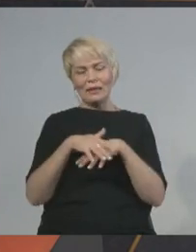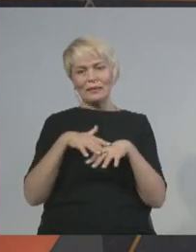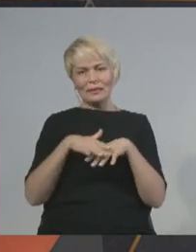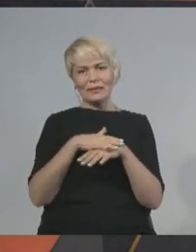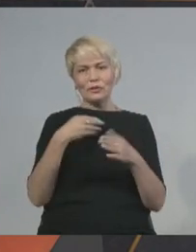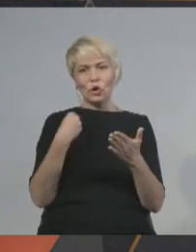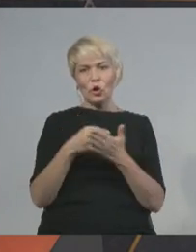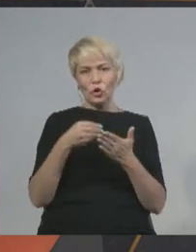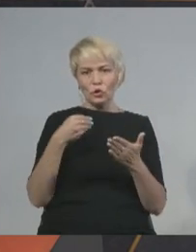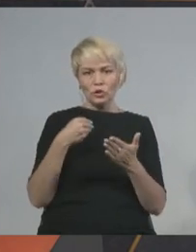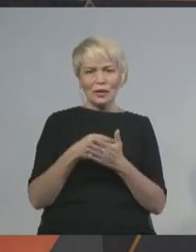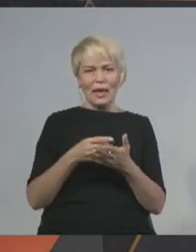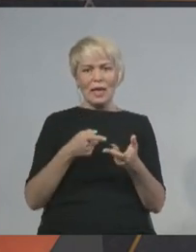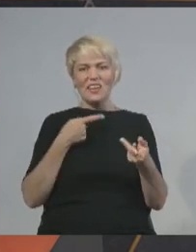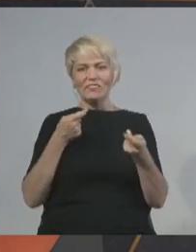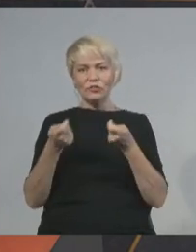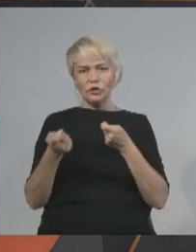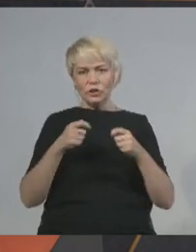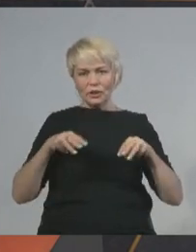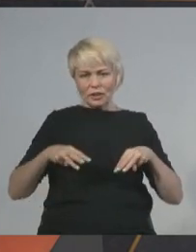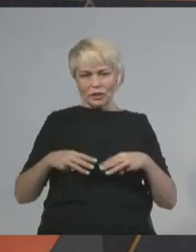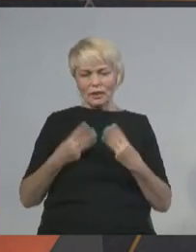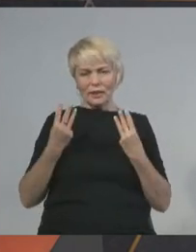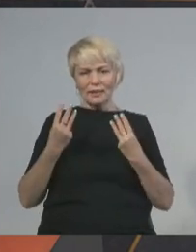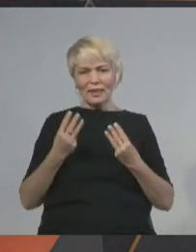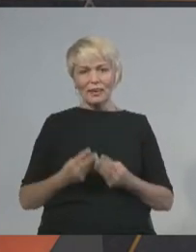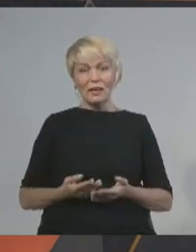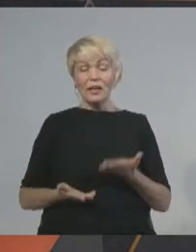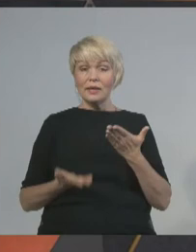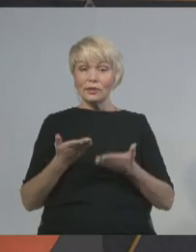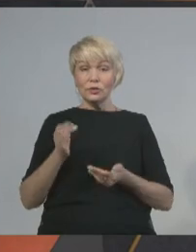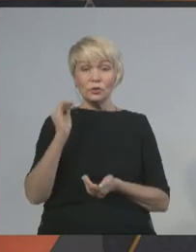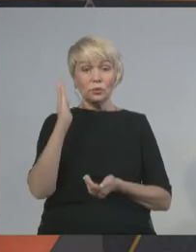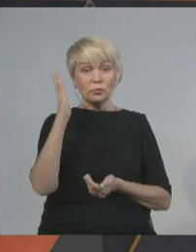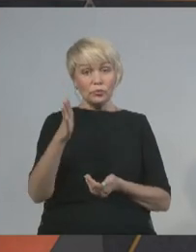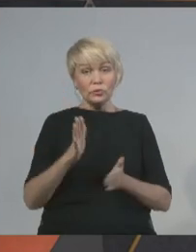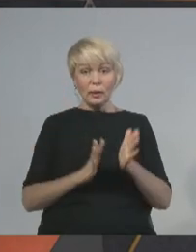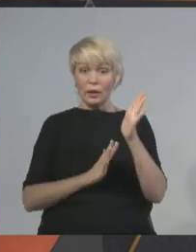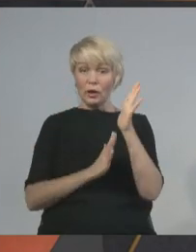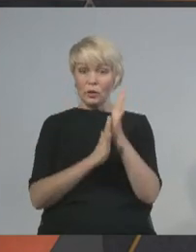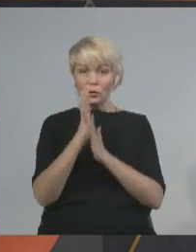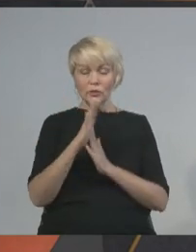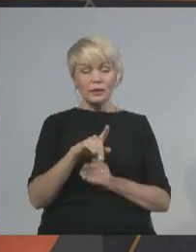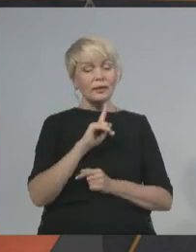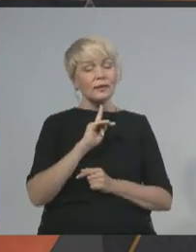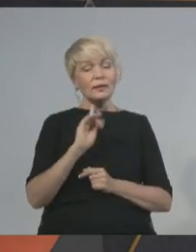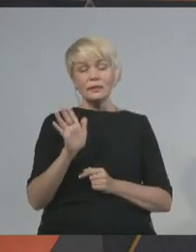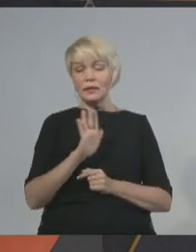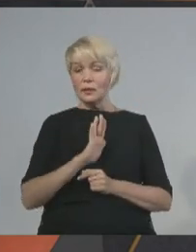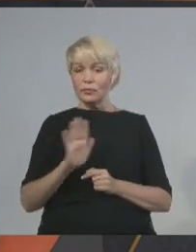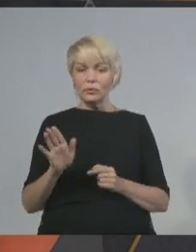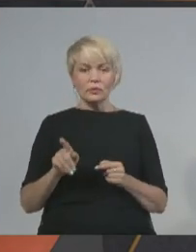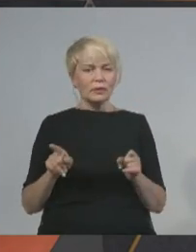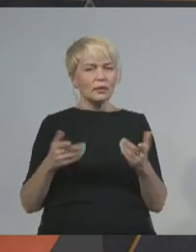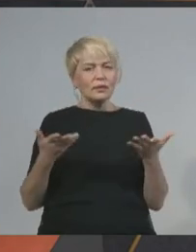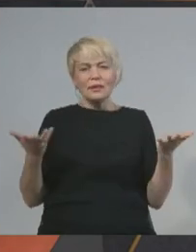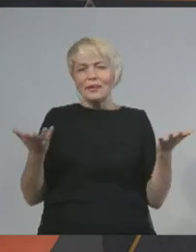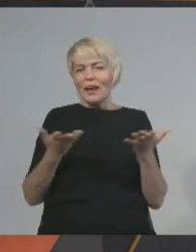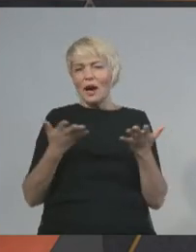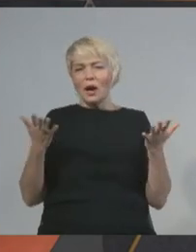market of money in media or in digital even if it is going to grow